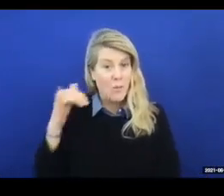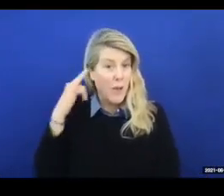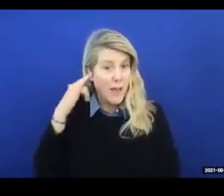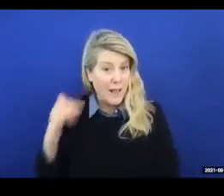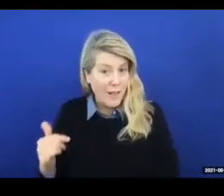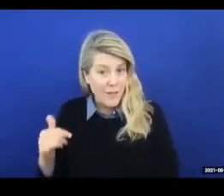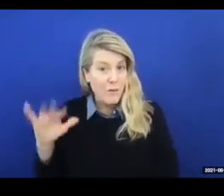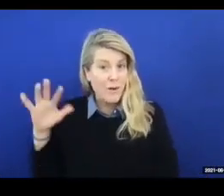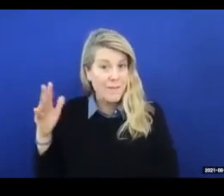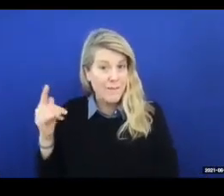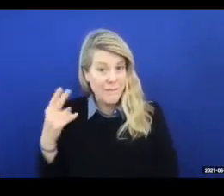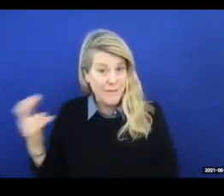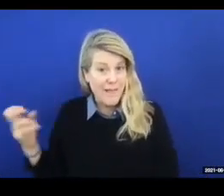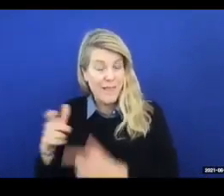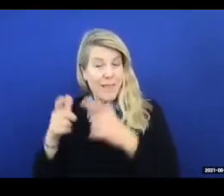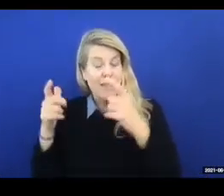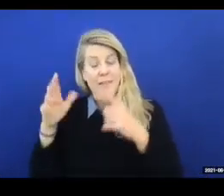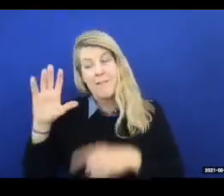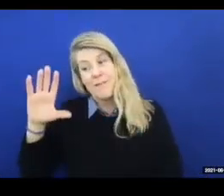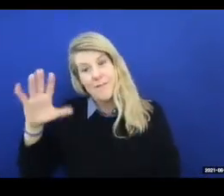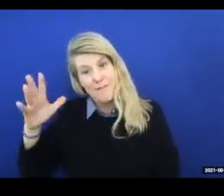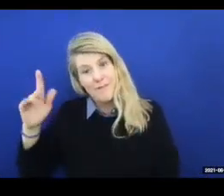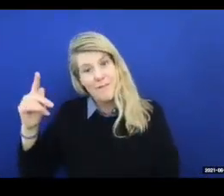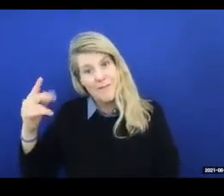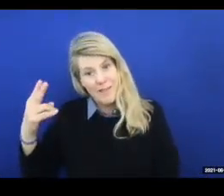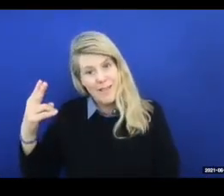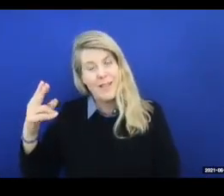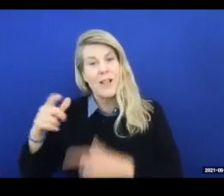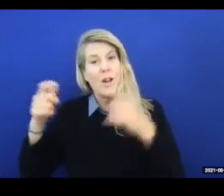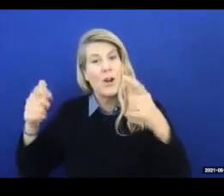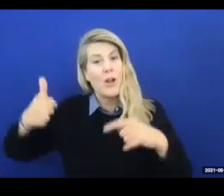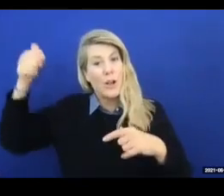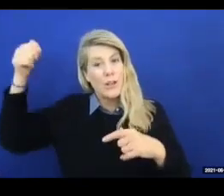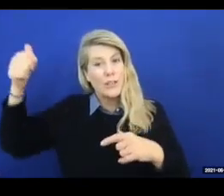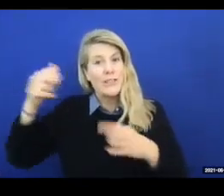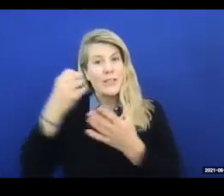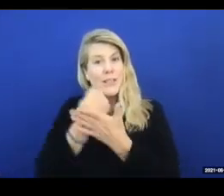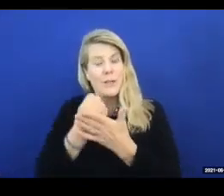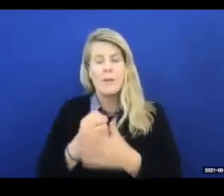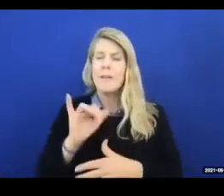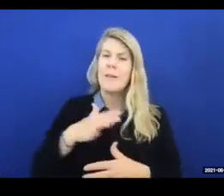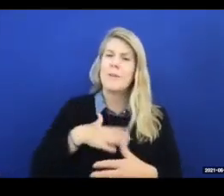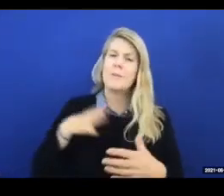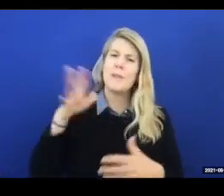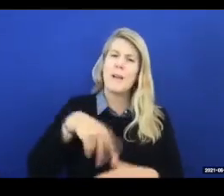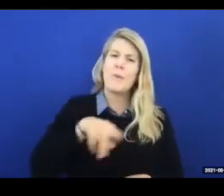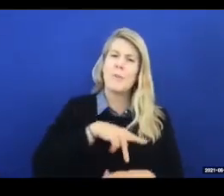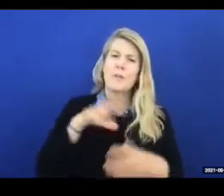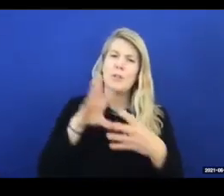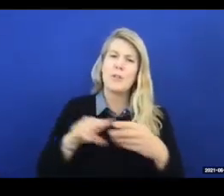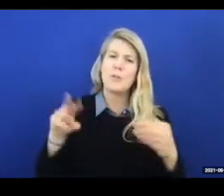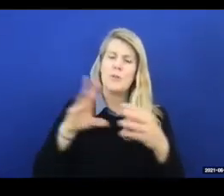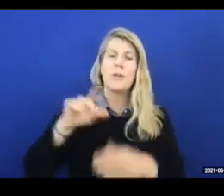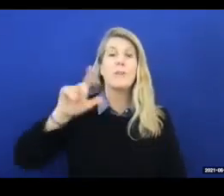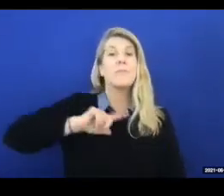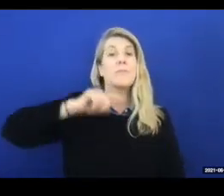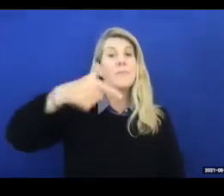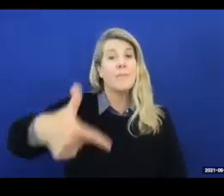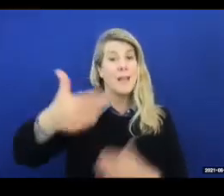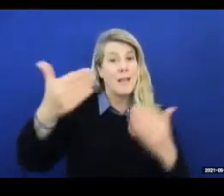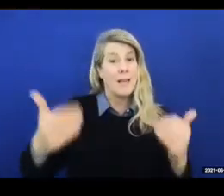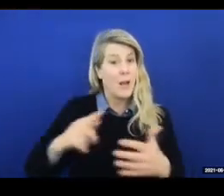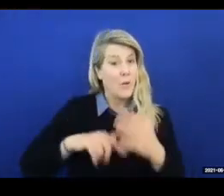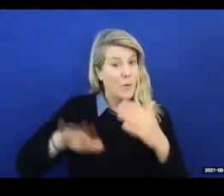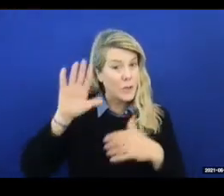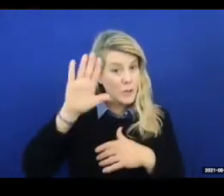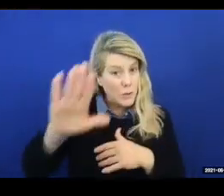California is the 5th largest economy. Now that I've shared my personal story, it is time to think about yours.